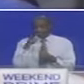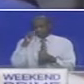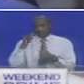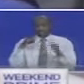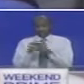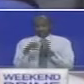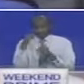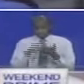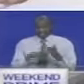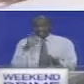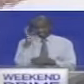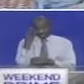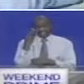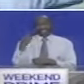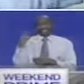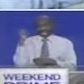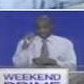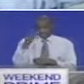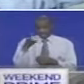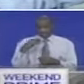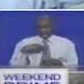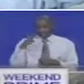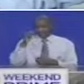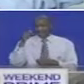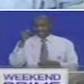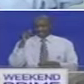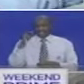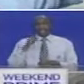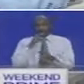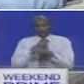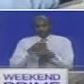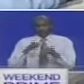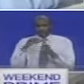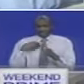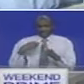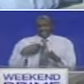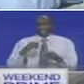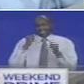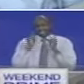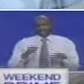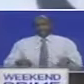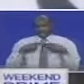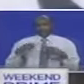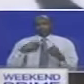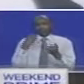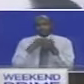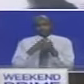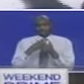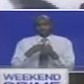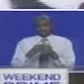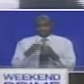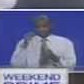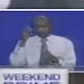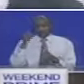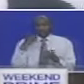third in Nairobi County behind Makini Ngong Road Academy and New Light Junior Academy in Comarock. It was ranked